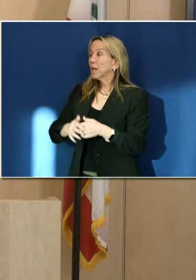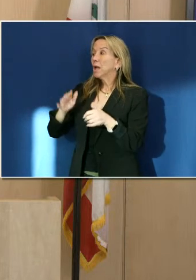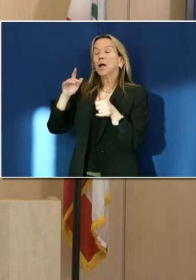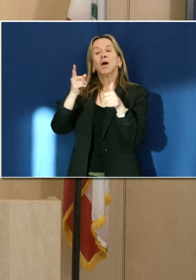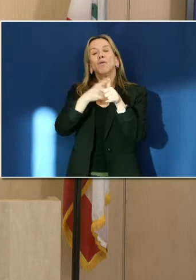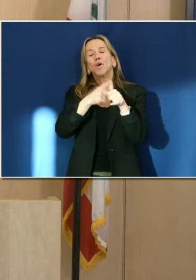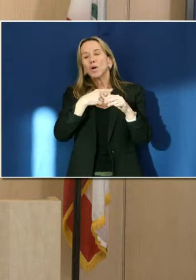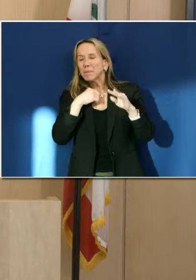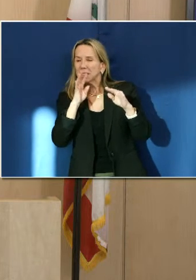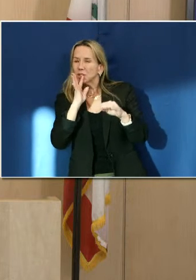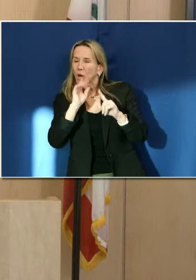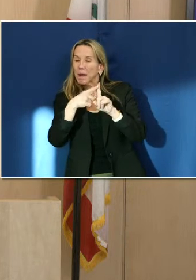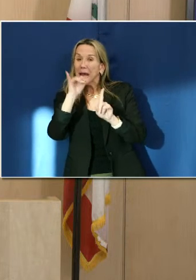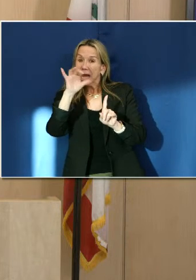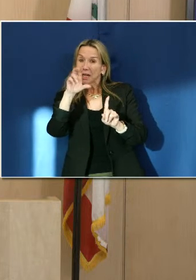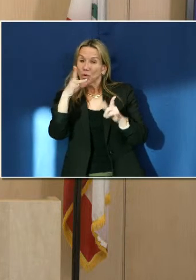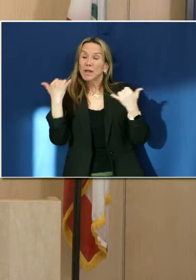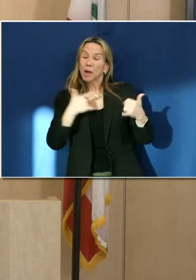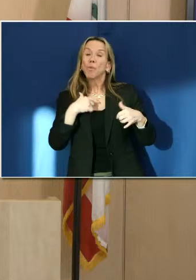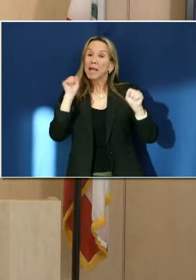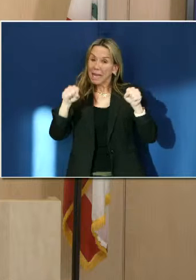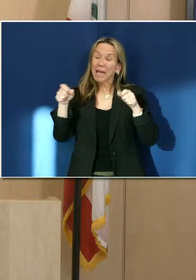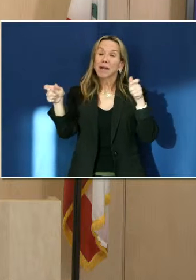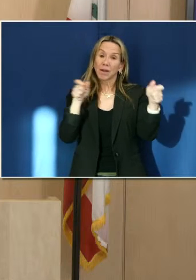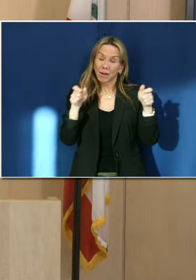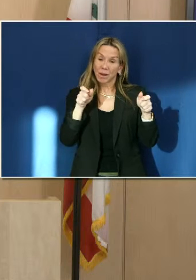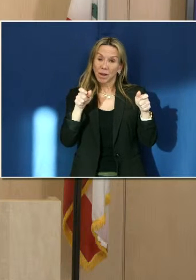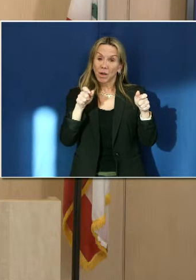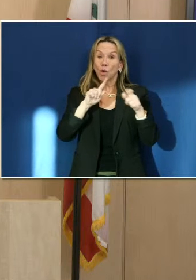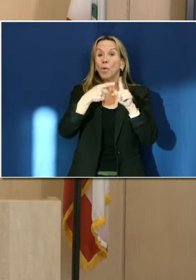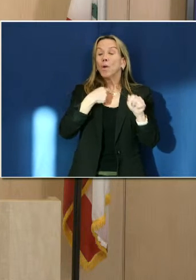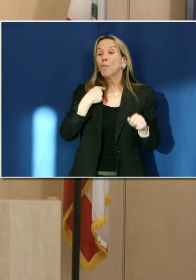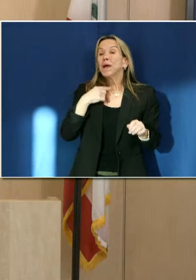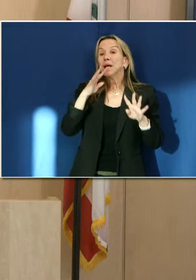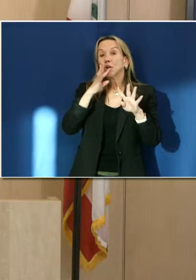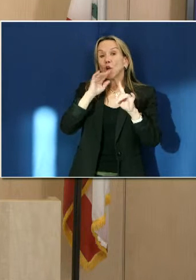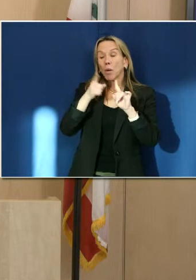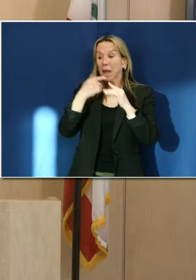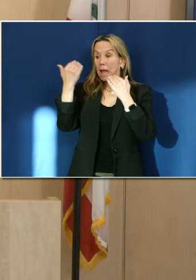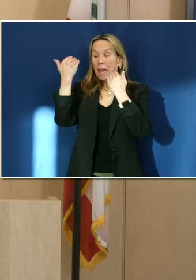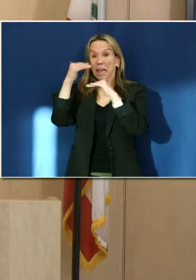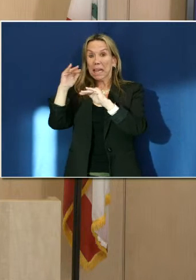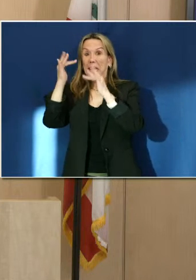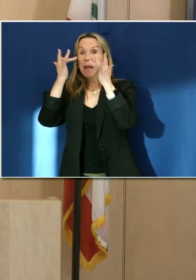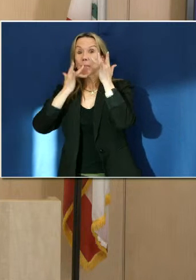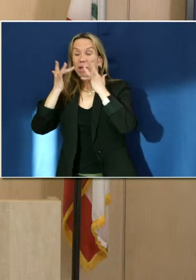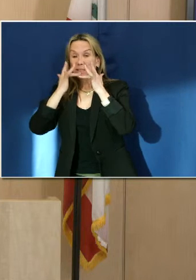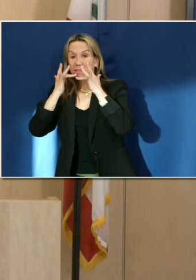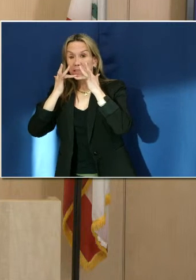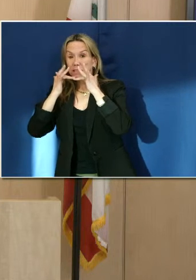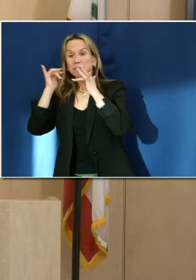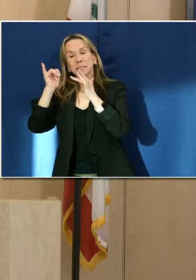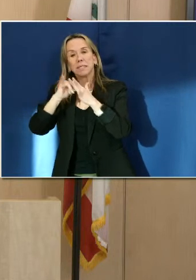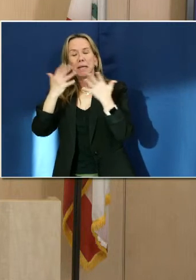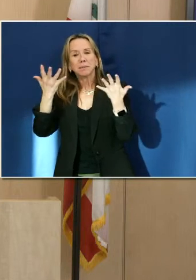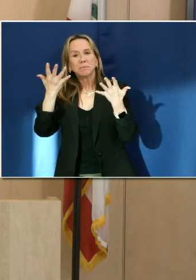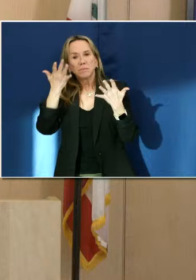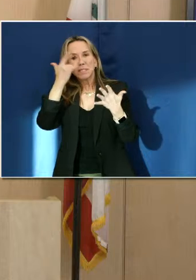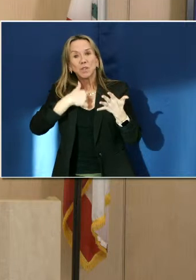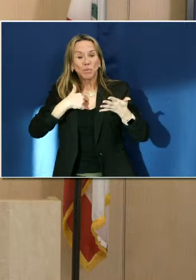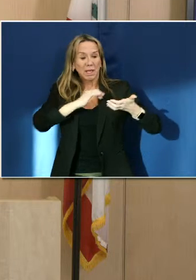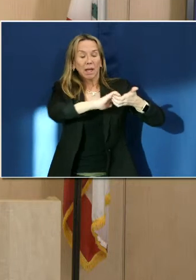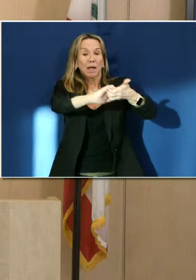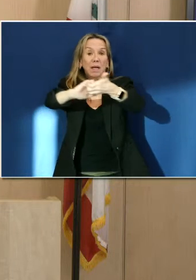we speak to limited resources right now or limited beds, it's where we are at this point in time. We are all working together as a collective